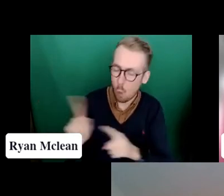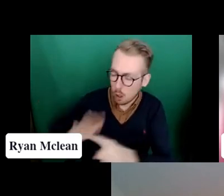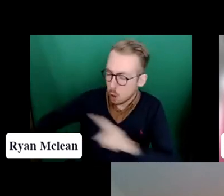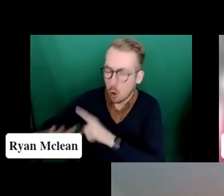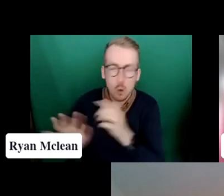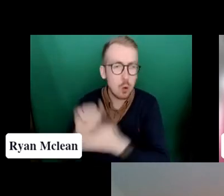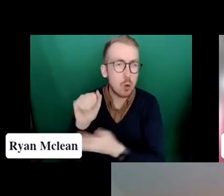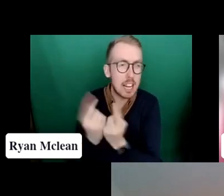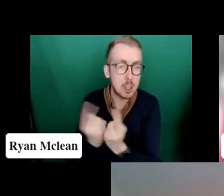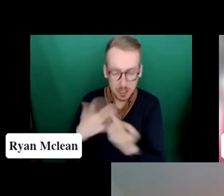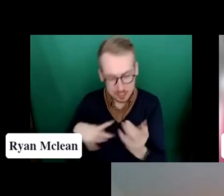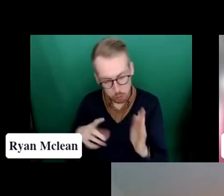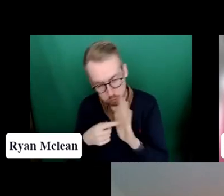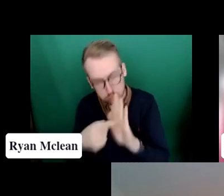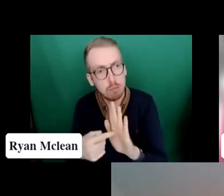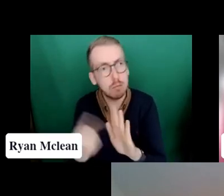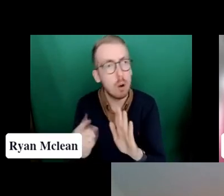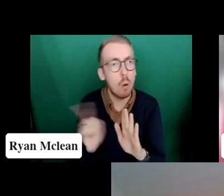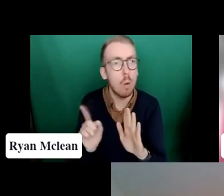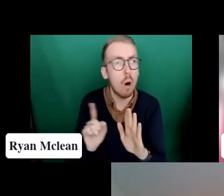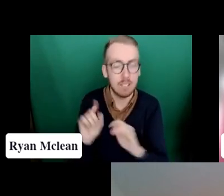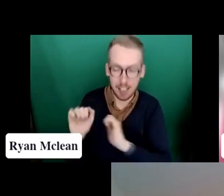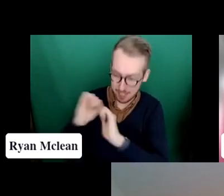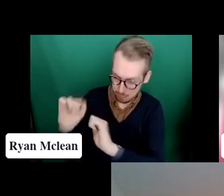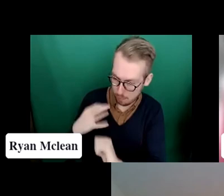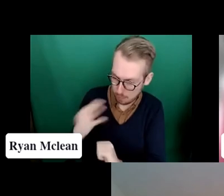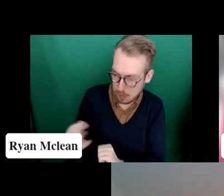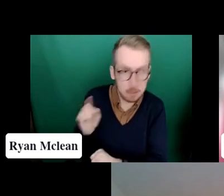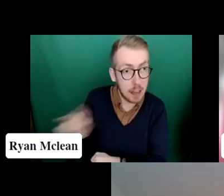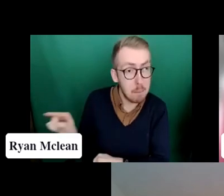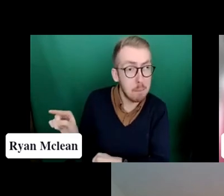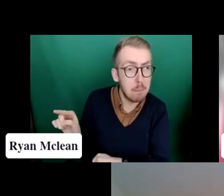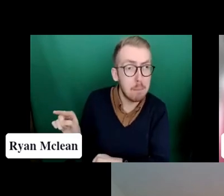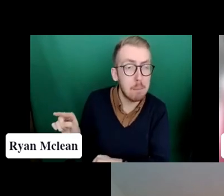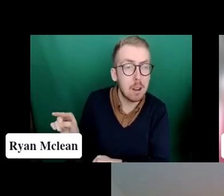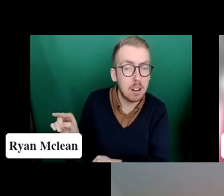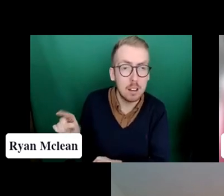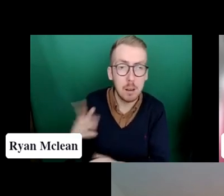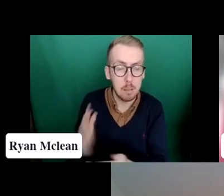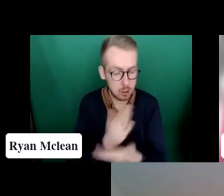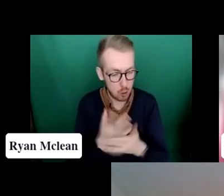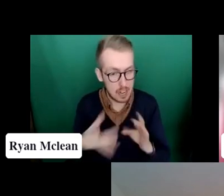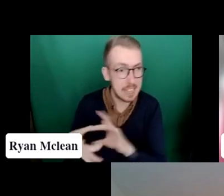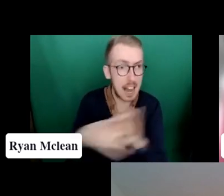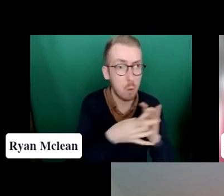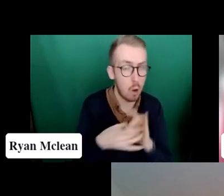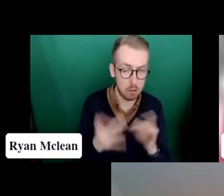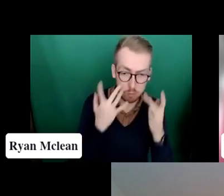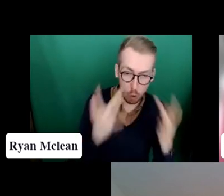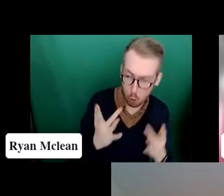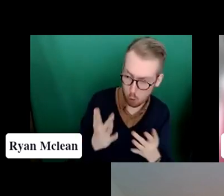become valuable in the sector, aren't just the networks that exist within the sector, but they're the networks that exist within society,